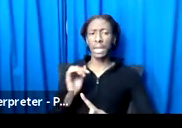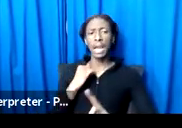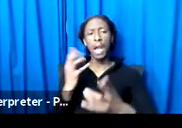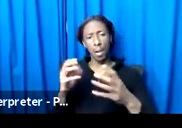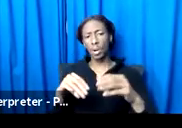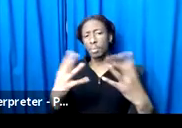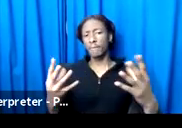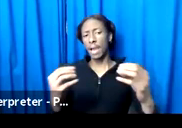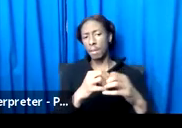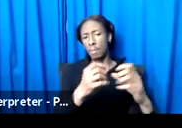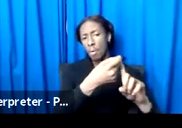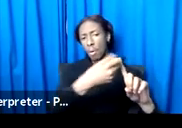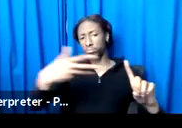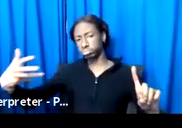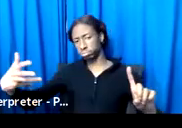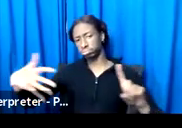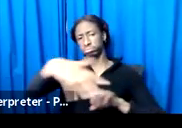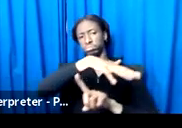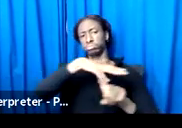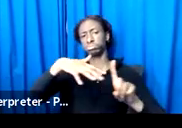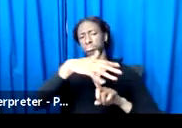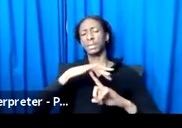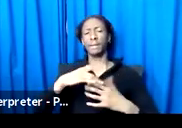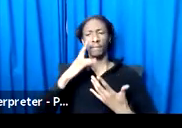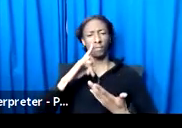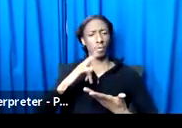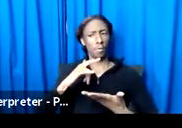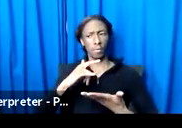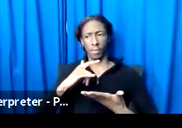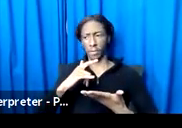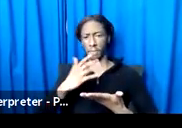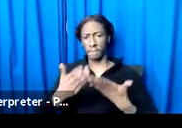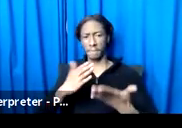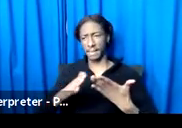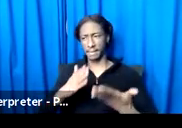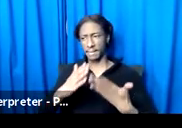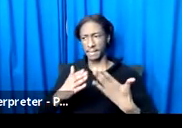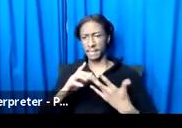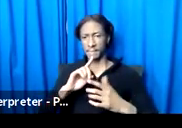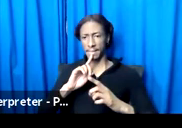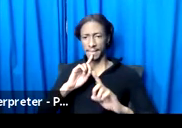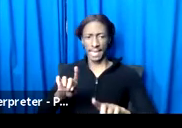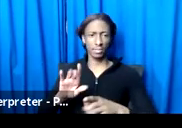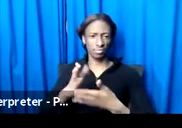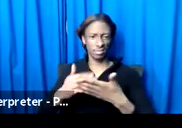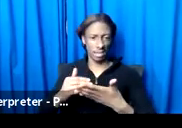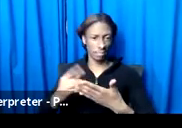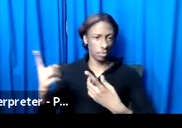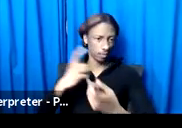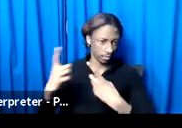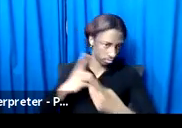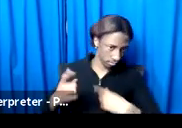little more detail and context to that in hopes of getting ahead of some other questions that might follow as a result of reading that press